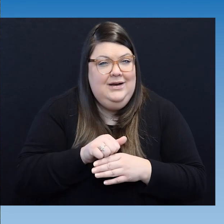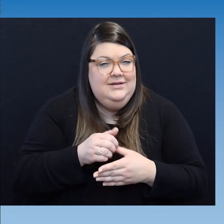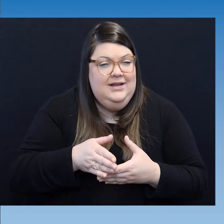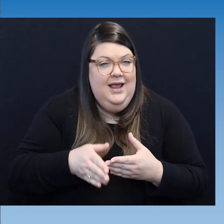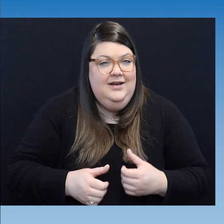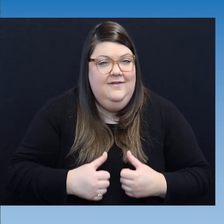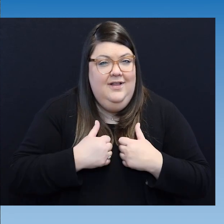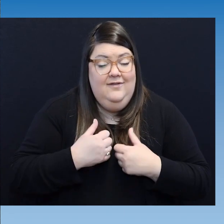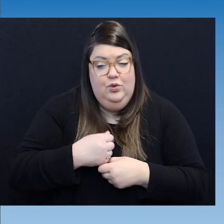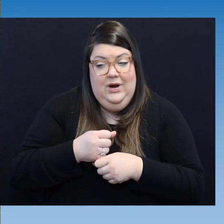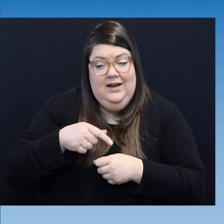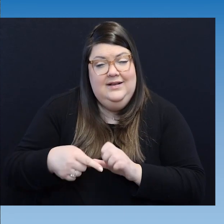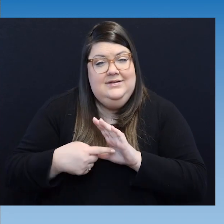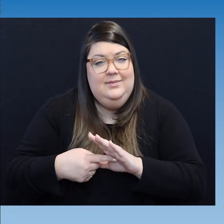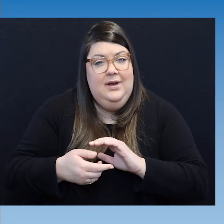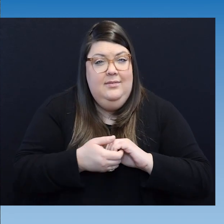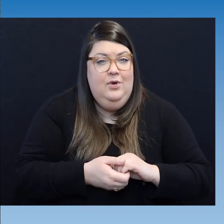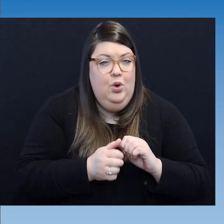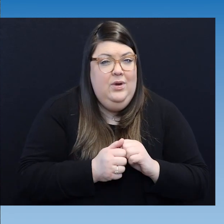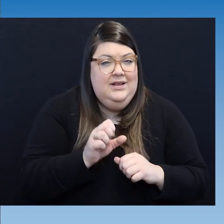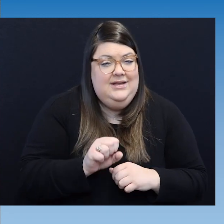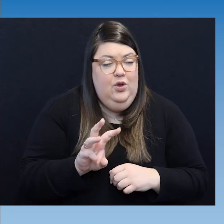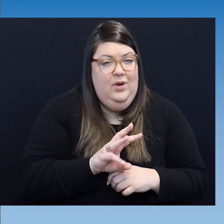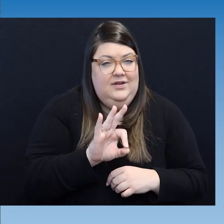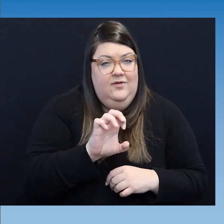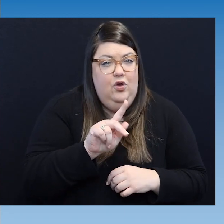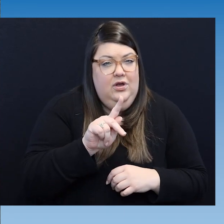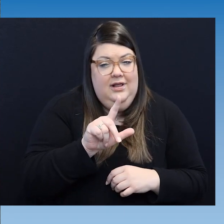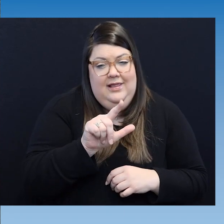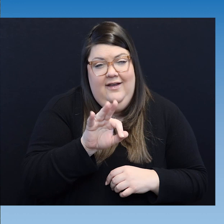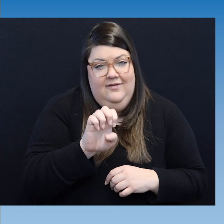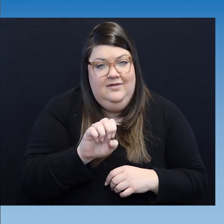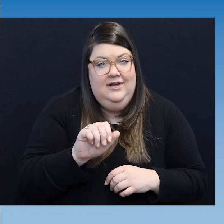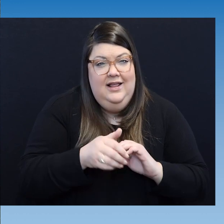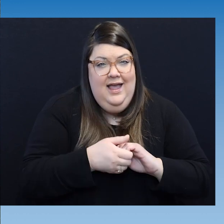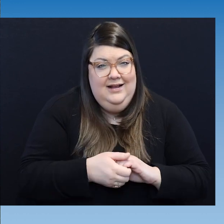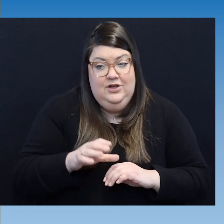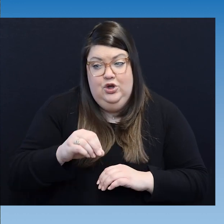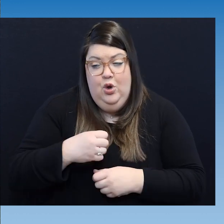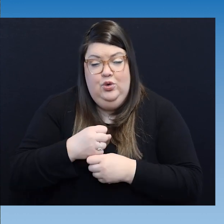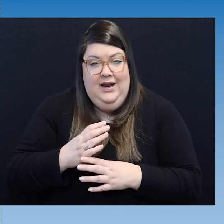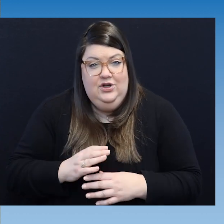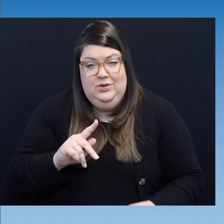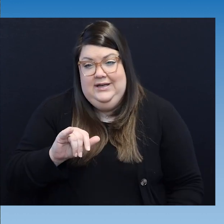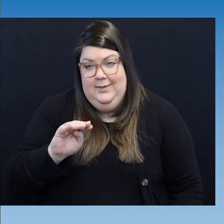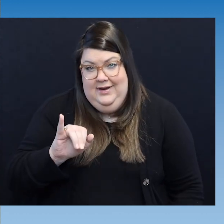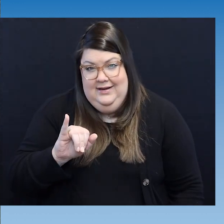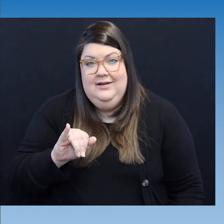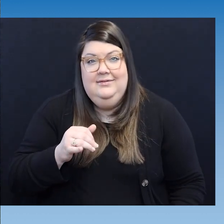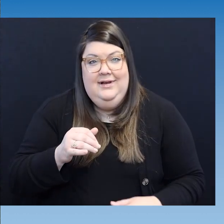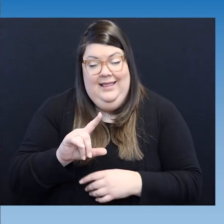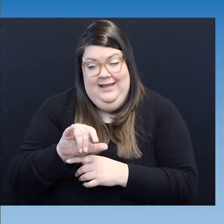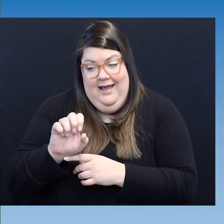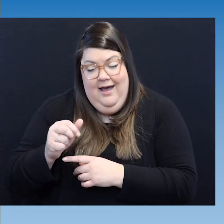We created the exhibit in partnership with the Southwest Folklife Alliance, and the co-curators was Kimmy Isel, who's here tonight, Leah Moss,